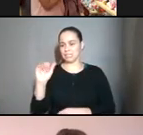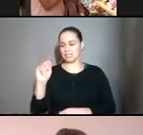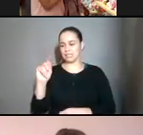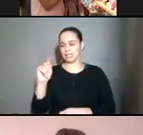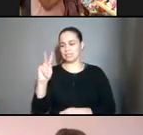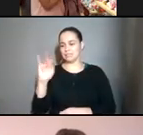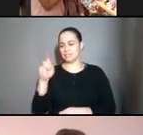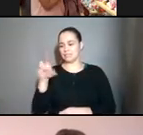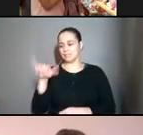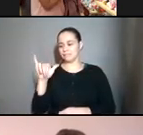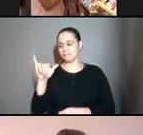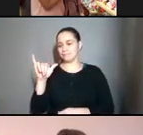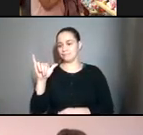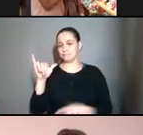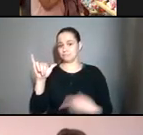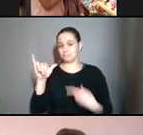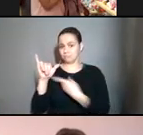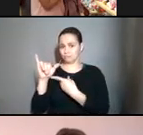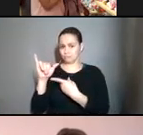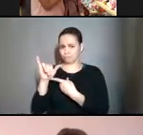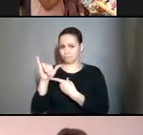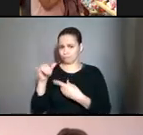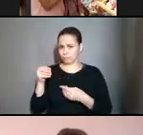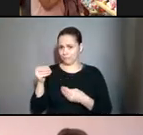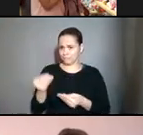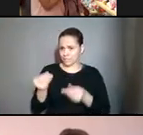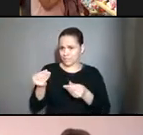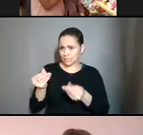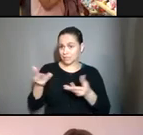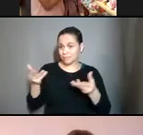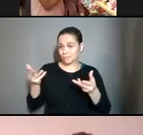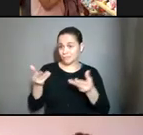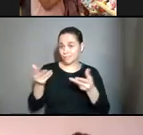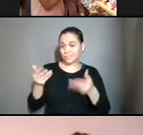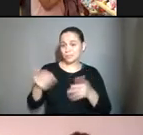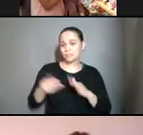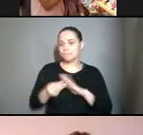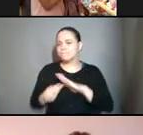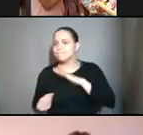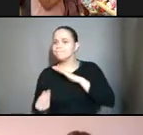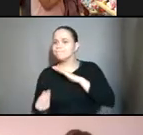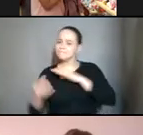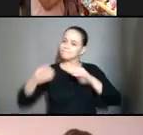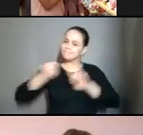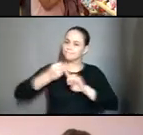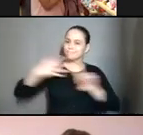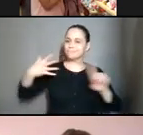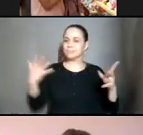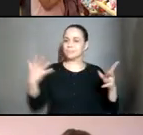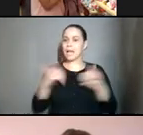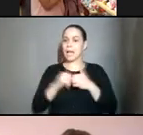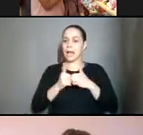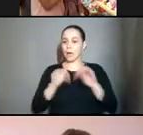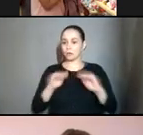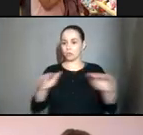The activity feed provides you with insight about how your child is doing on lessons. The